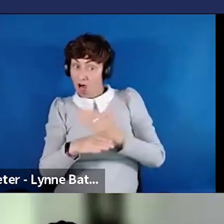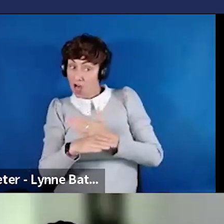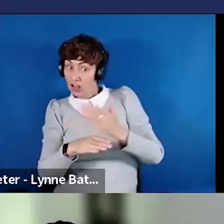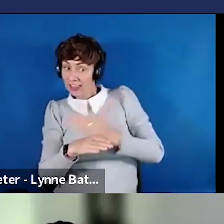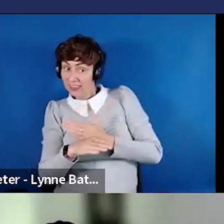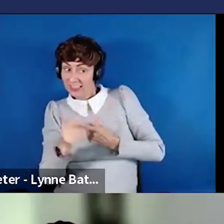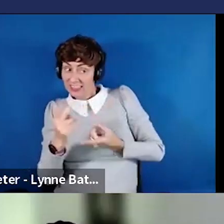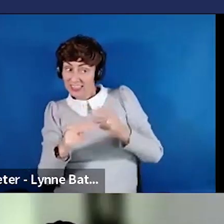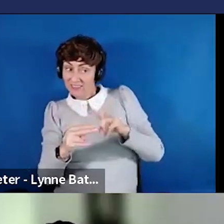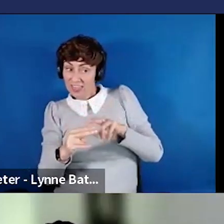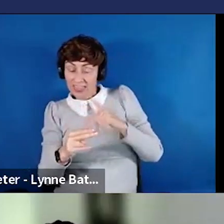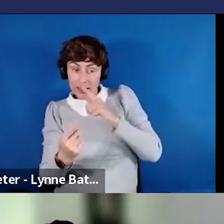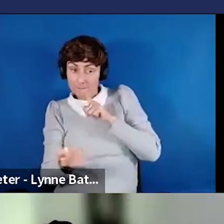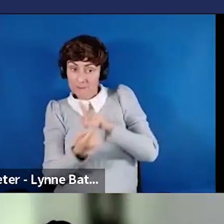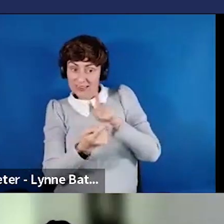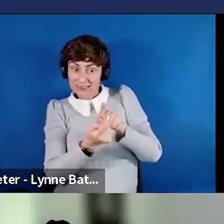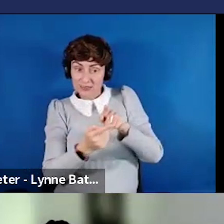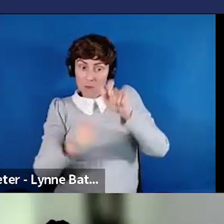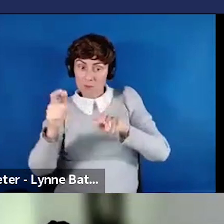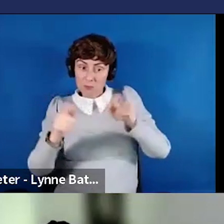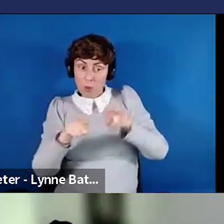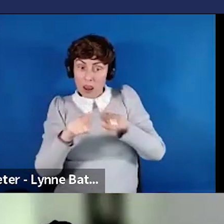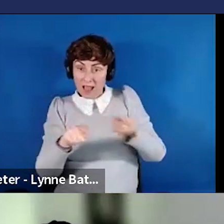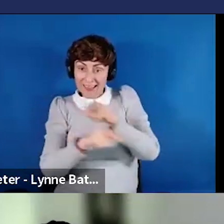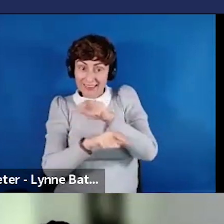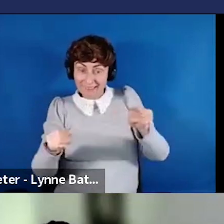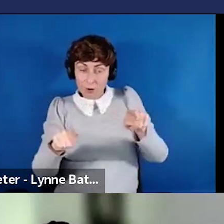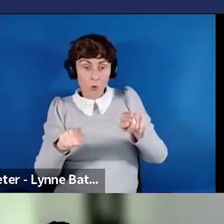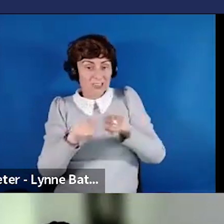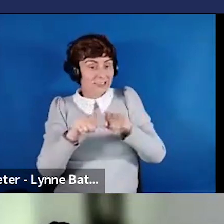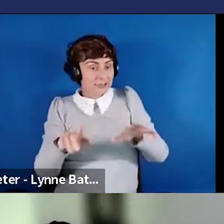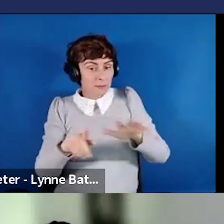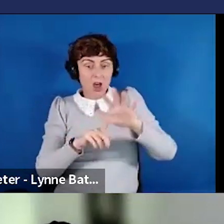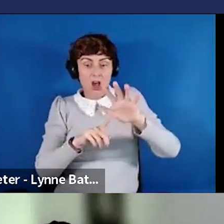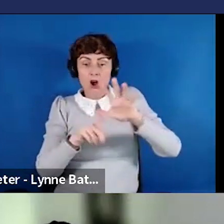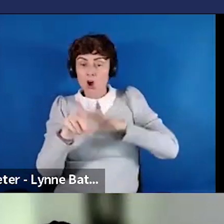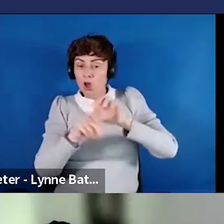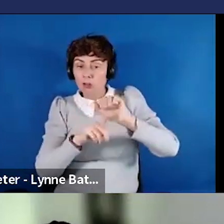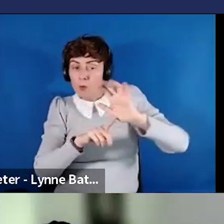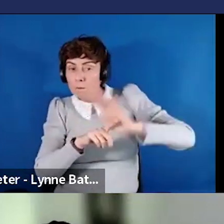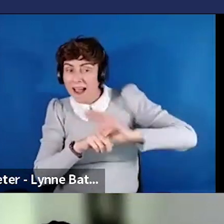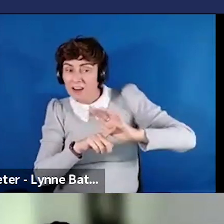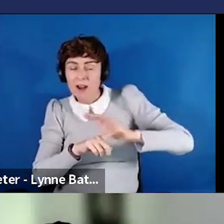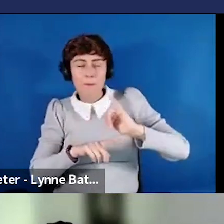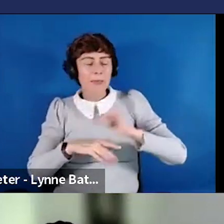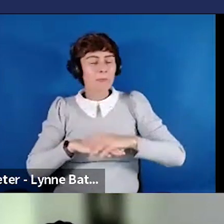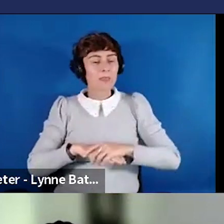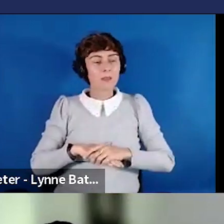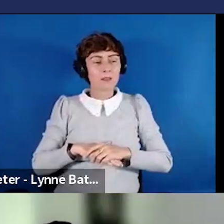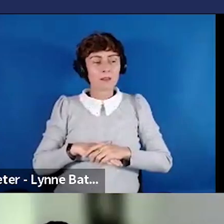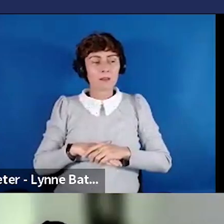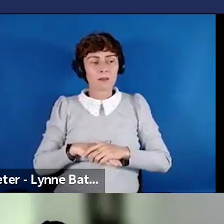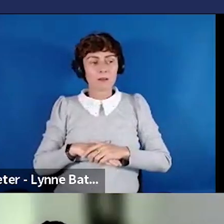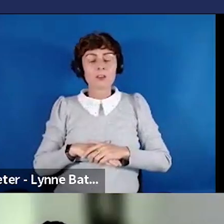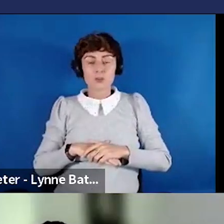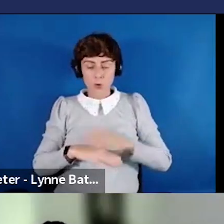like them, that have that potentially share a shared cultural background, so that they feel that they they are